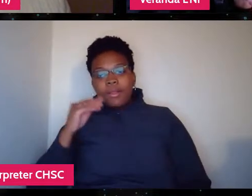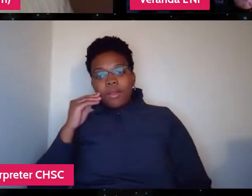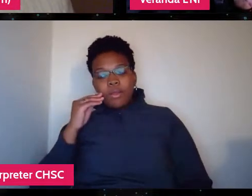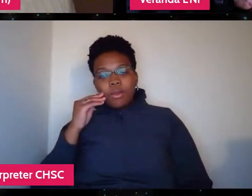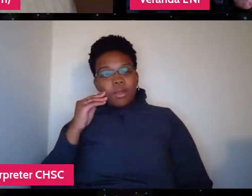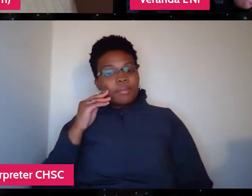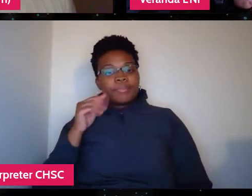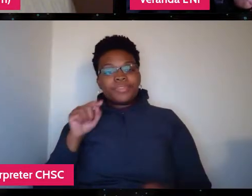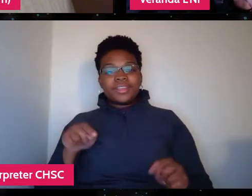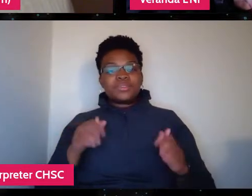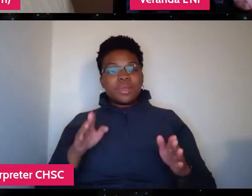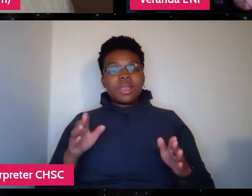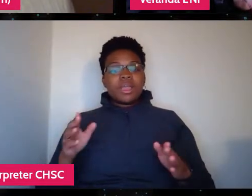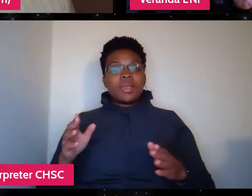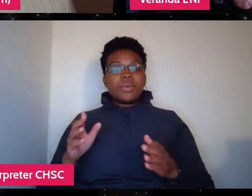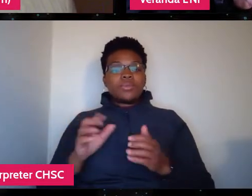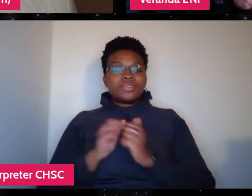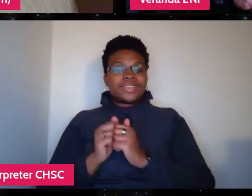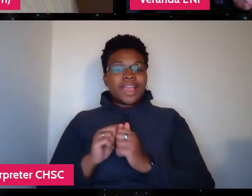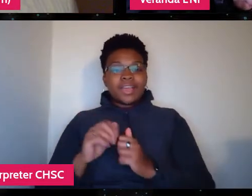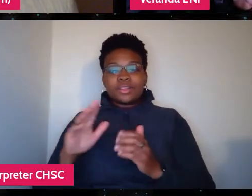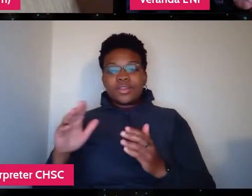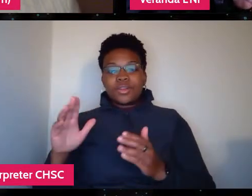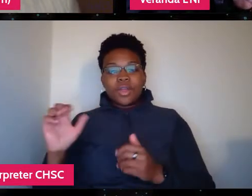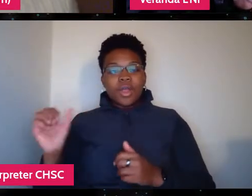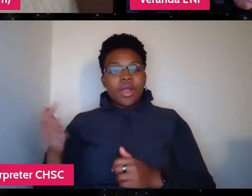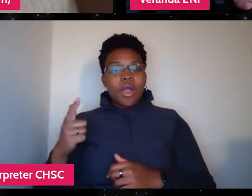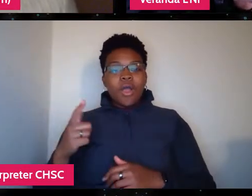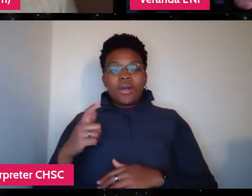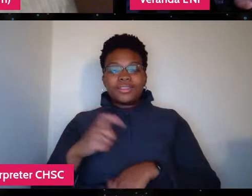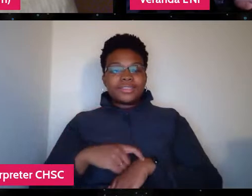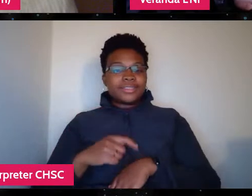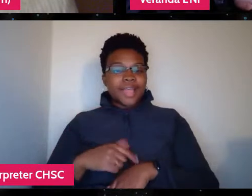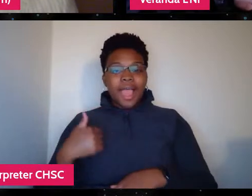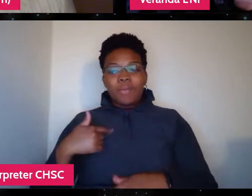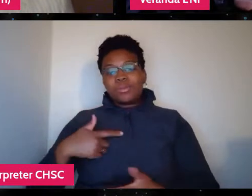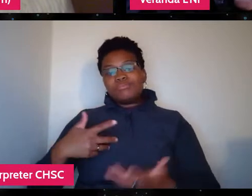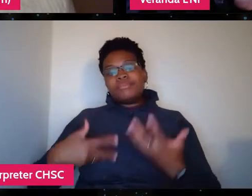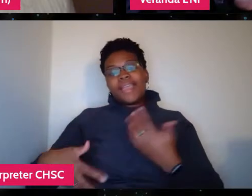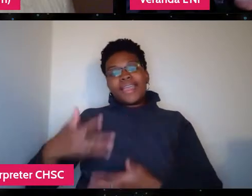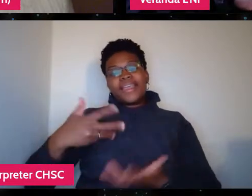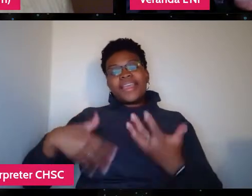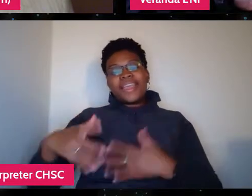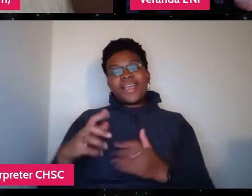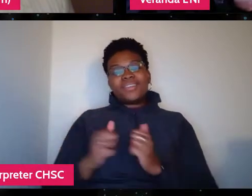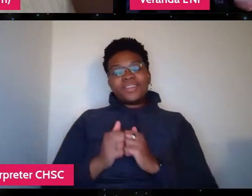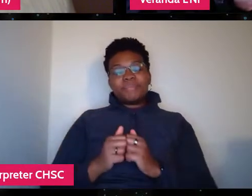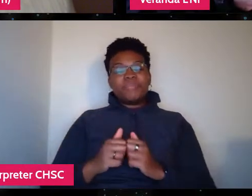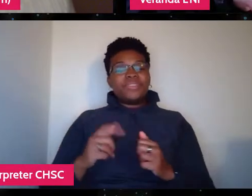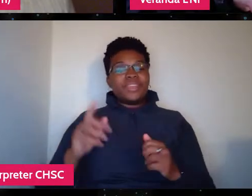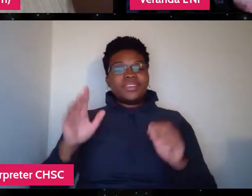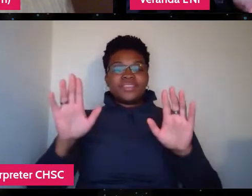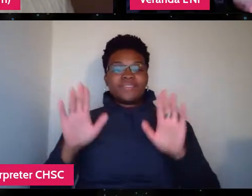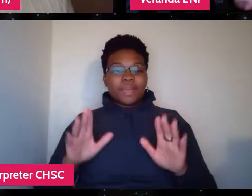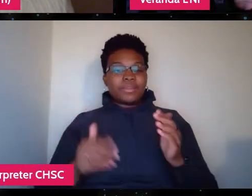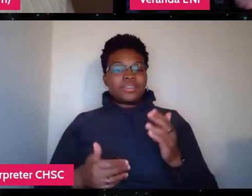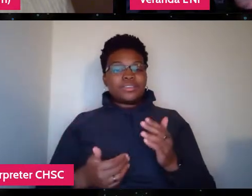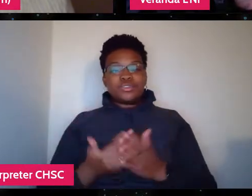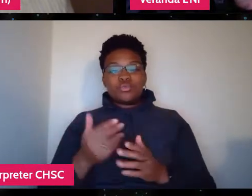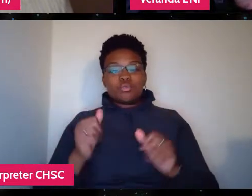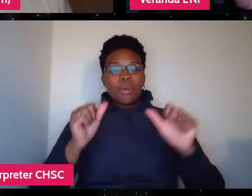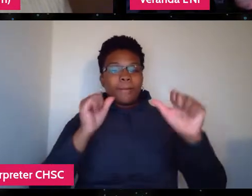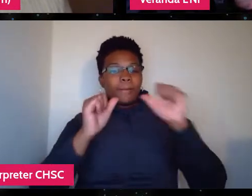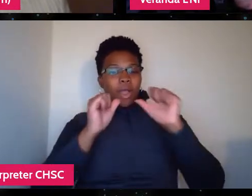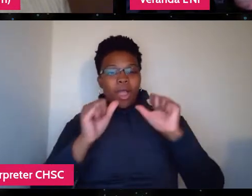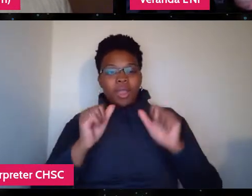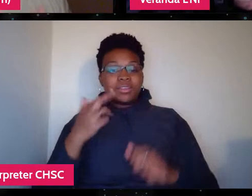were all together all the time. So we would rap and we would hang out, you know, and there's all these fabulous new bars and restaurants in